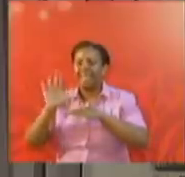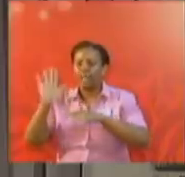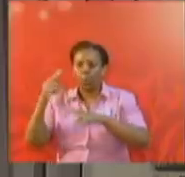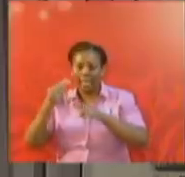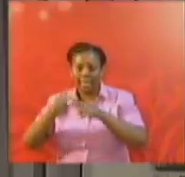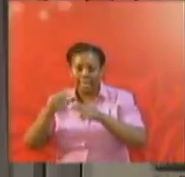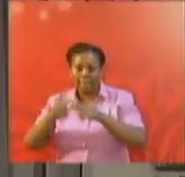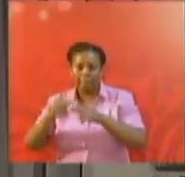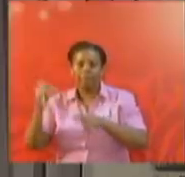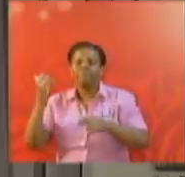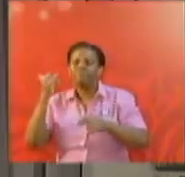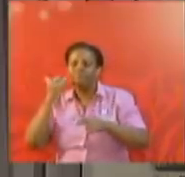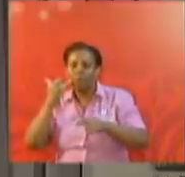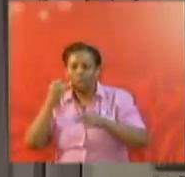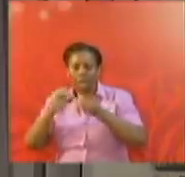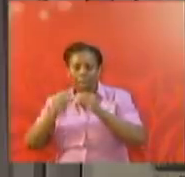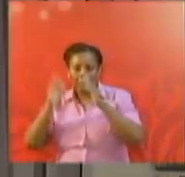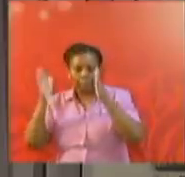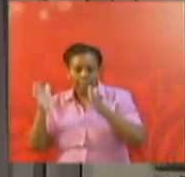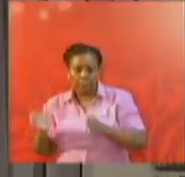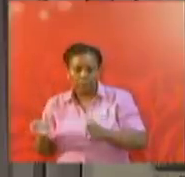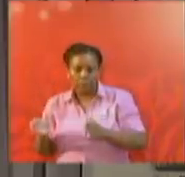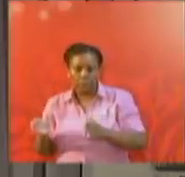will investigate it and make sure she